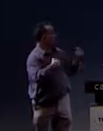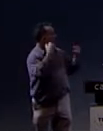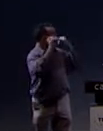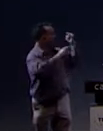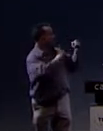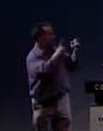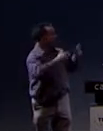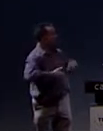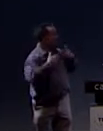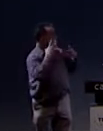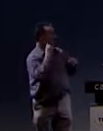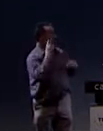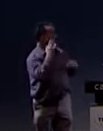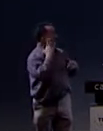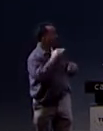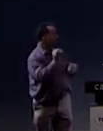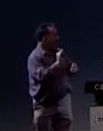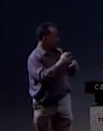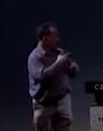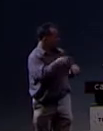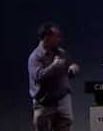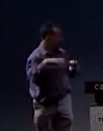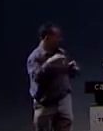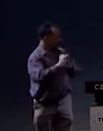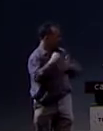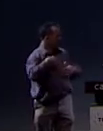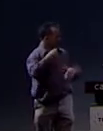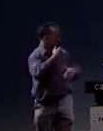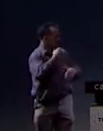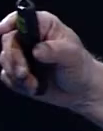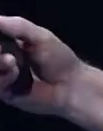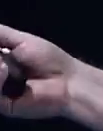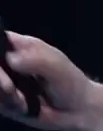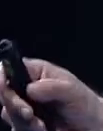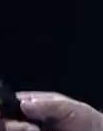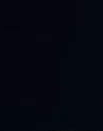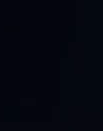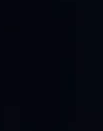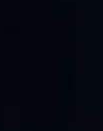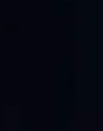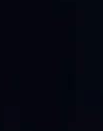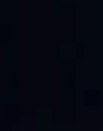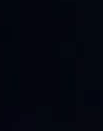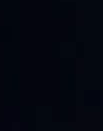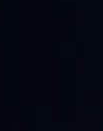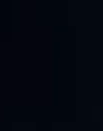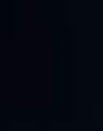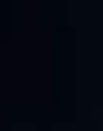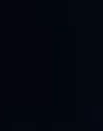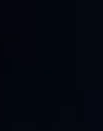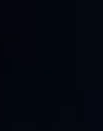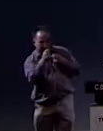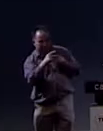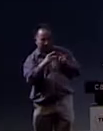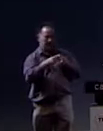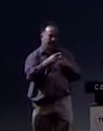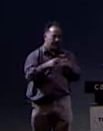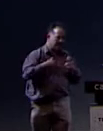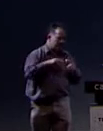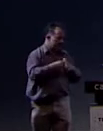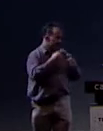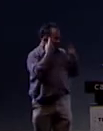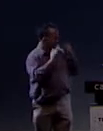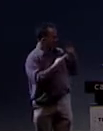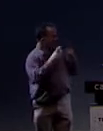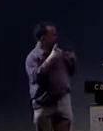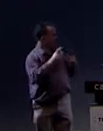is going to be. And when I first did this, I thought, you know what, that kind of looks insect lensy, not so interesting. But then I started thinking about the work of David Hockney, you